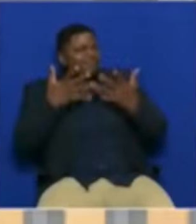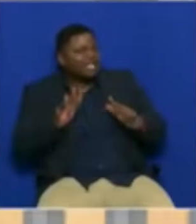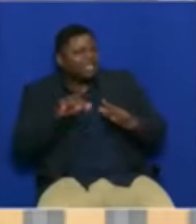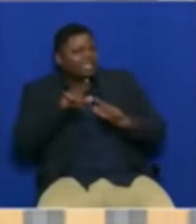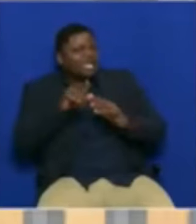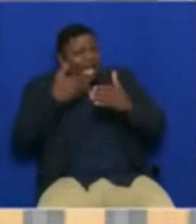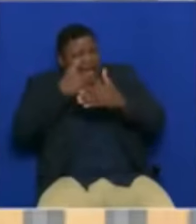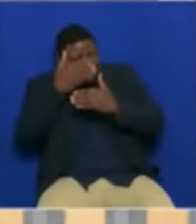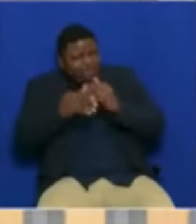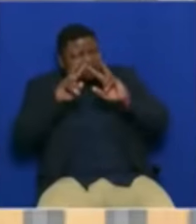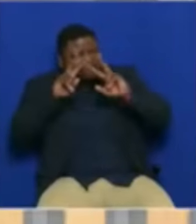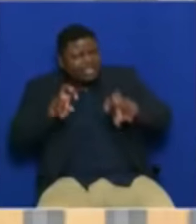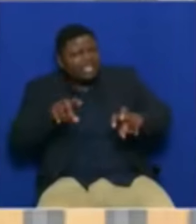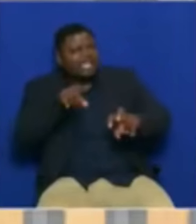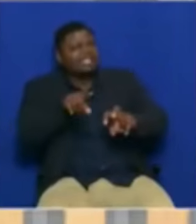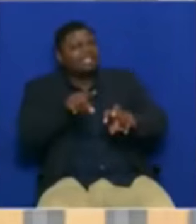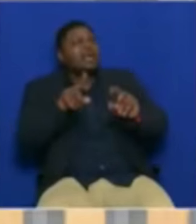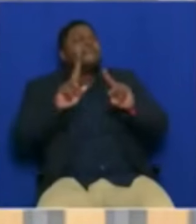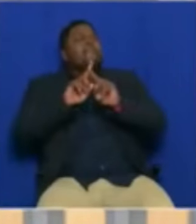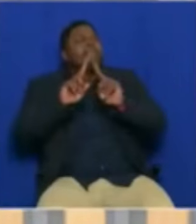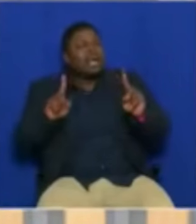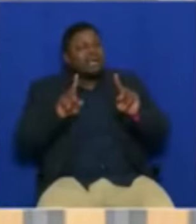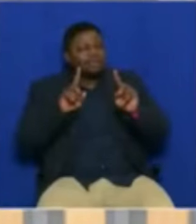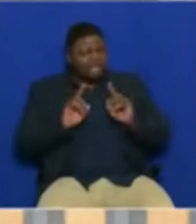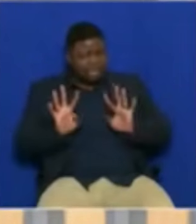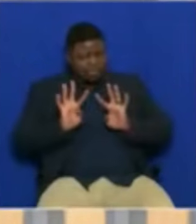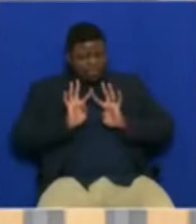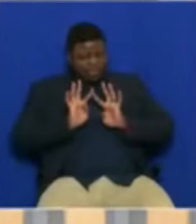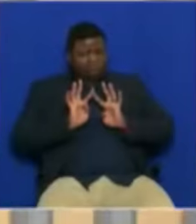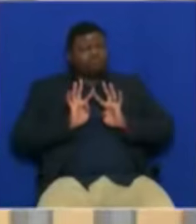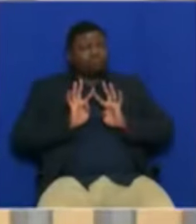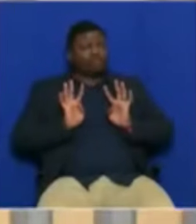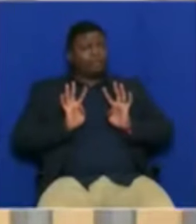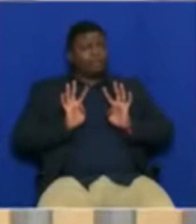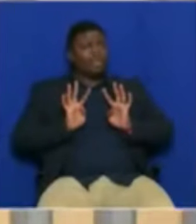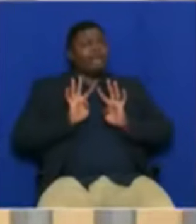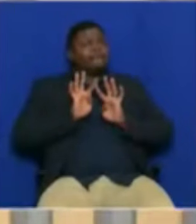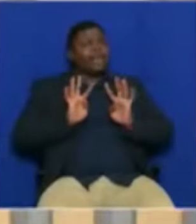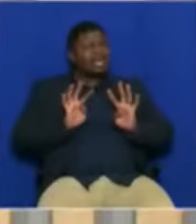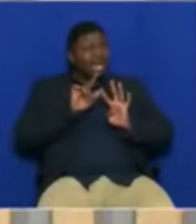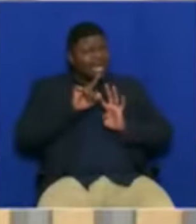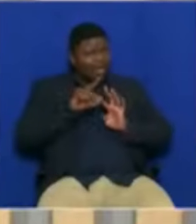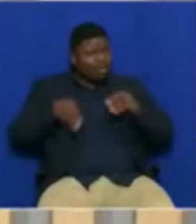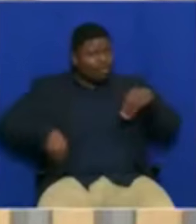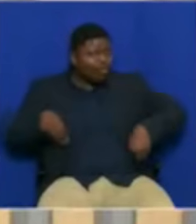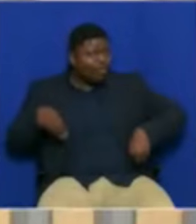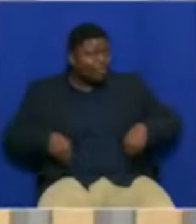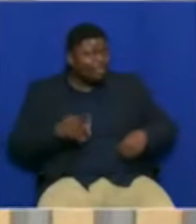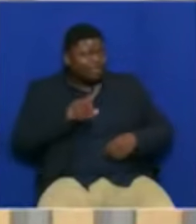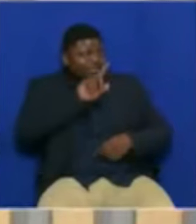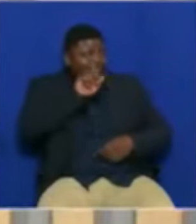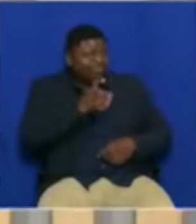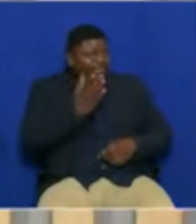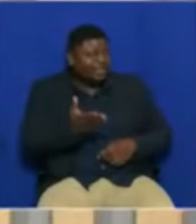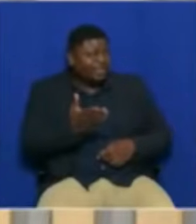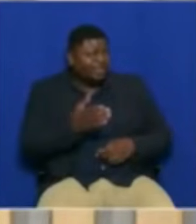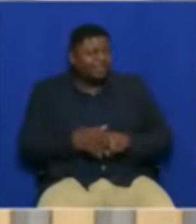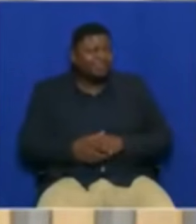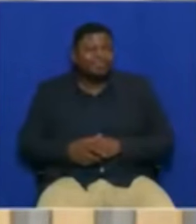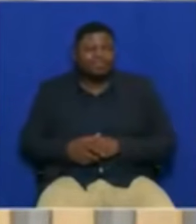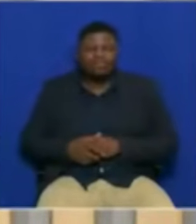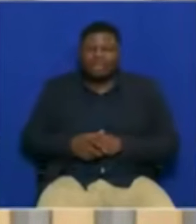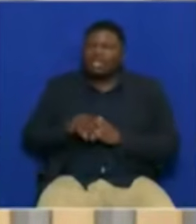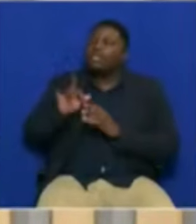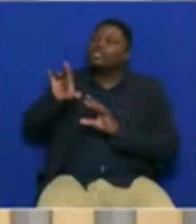the selection of this panel? The choosing of the panel members, that's where I